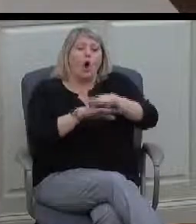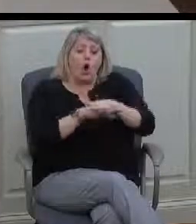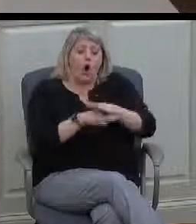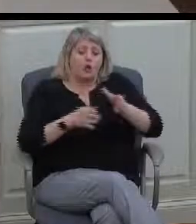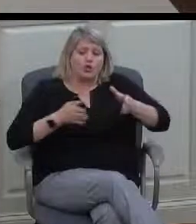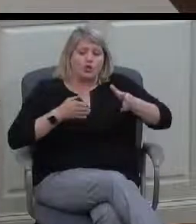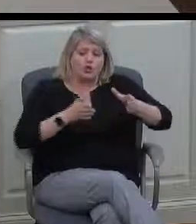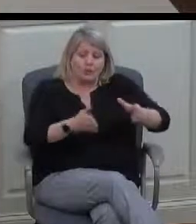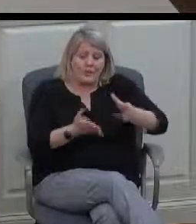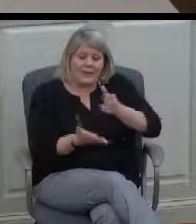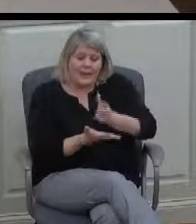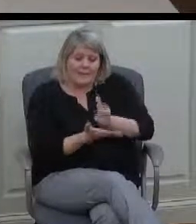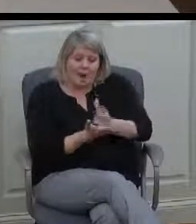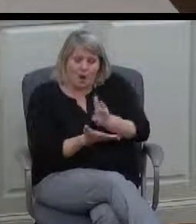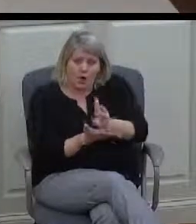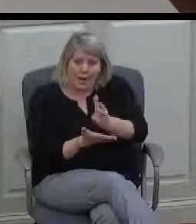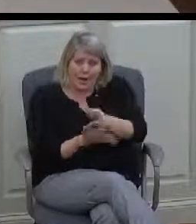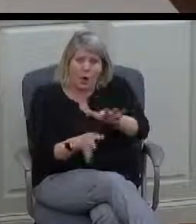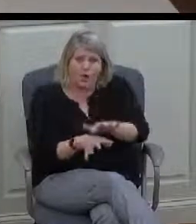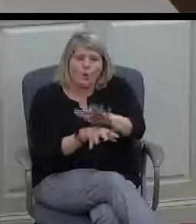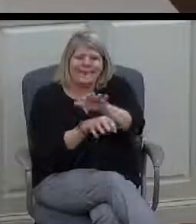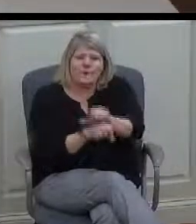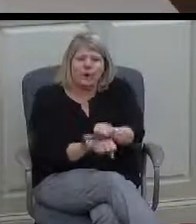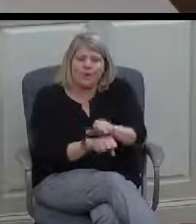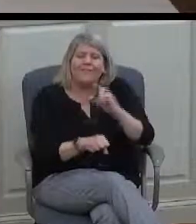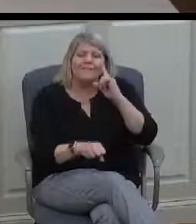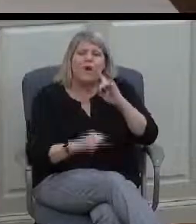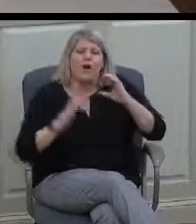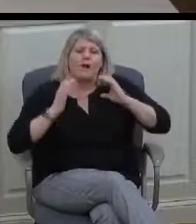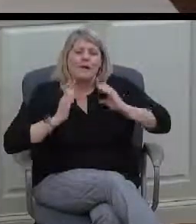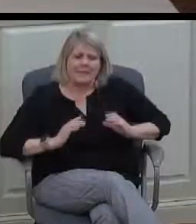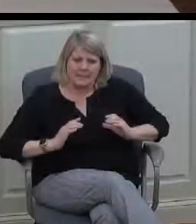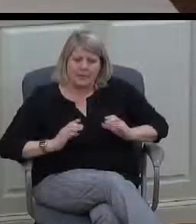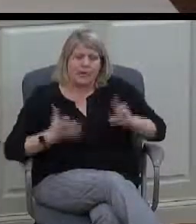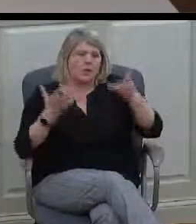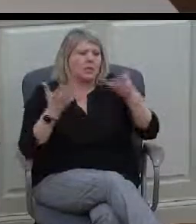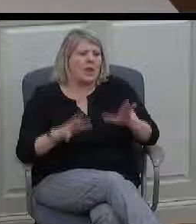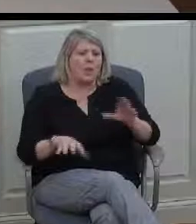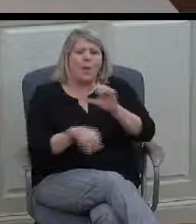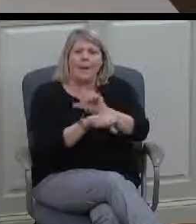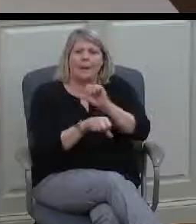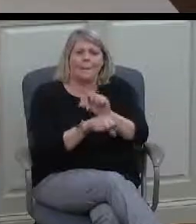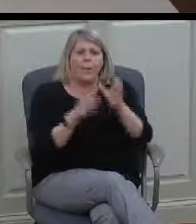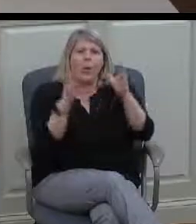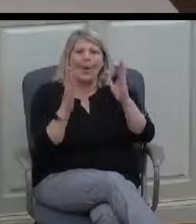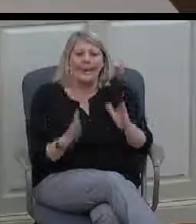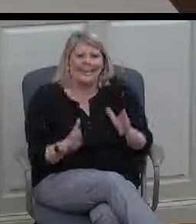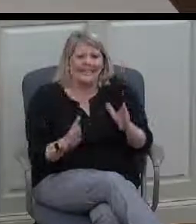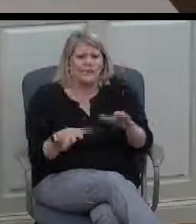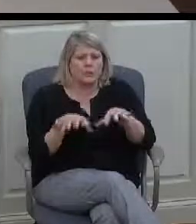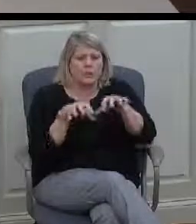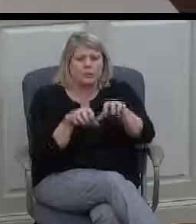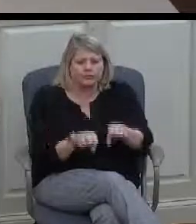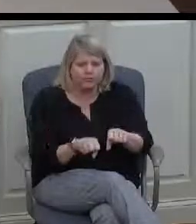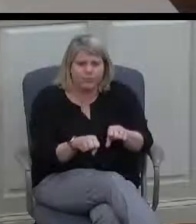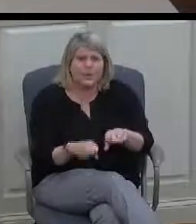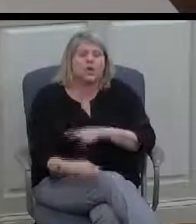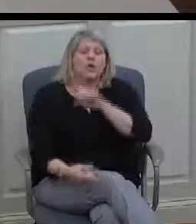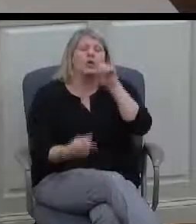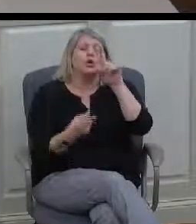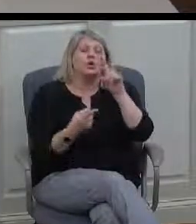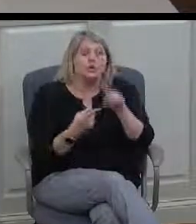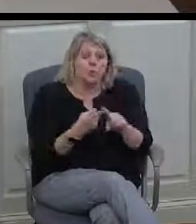and that they didn't want employees in those spaces. And so in order to offset those two things, or accommodate those two requests, we've always